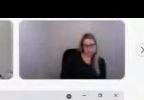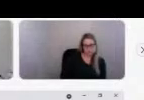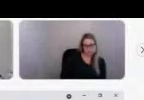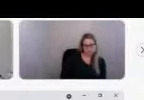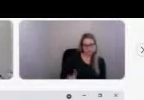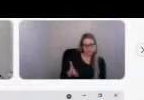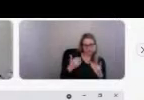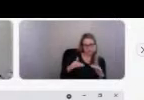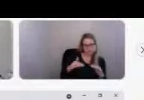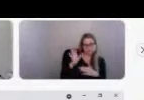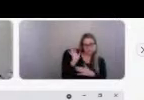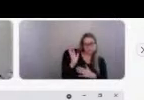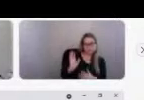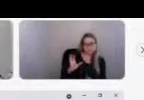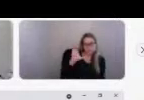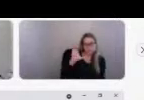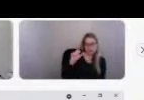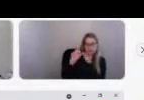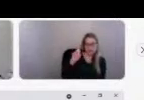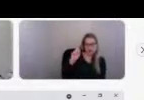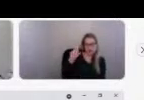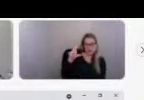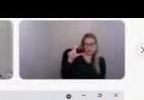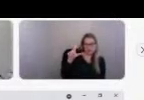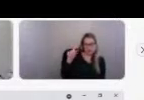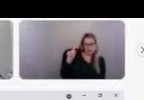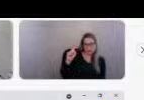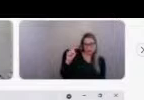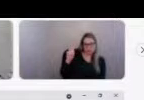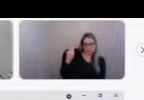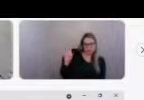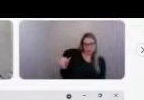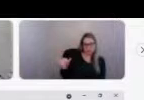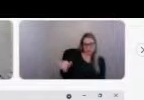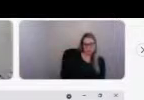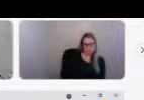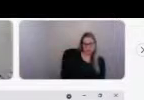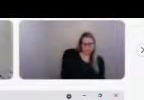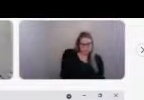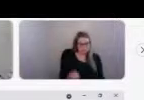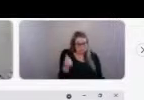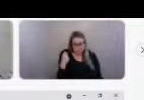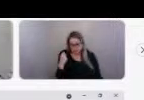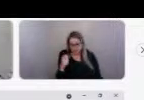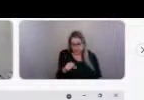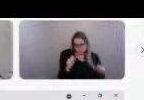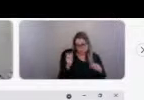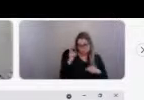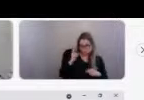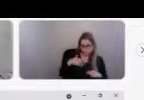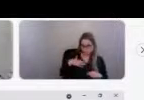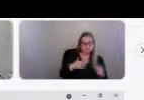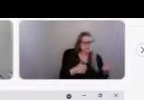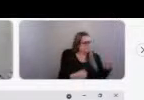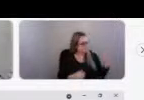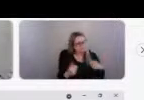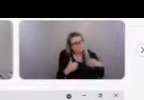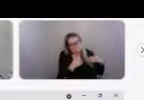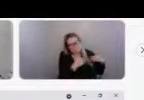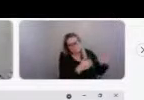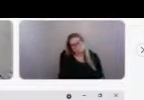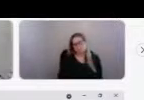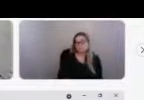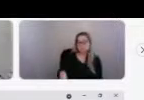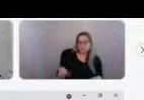our next speaker is carol terry carol can you hear us yes i can can you hear me yes please proceed